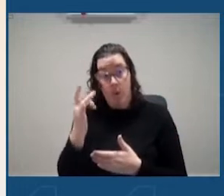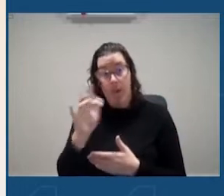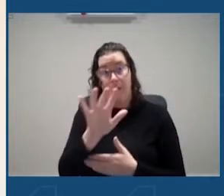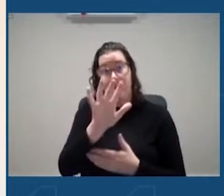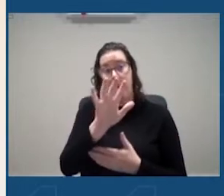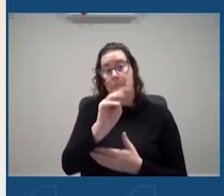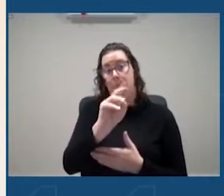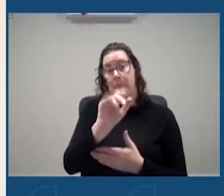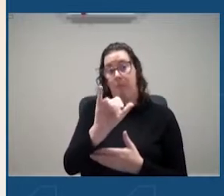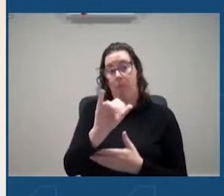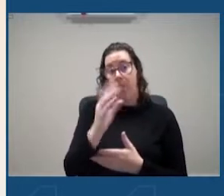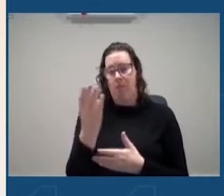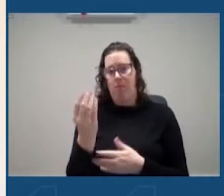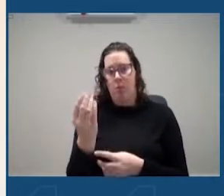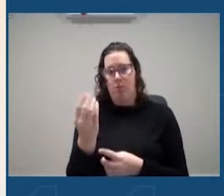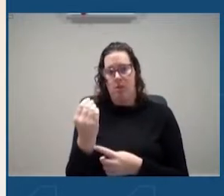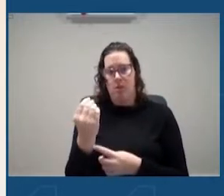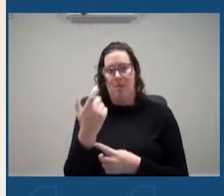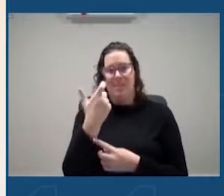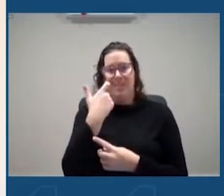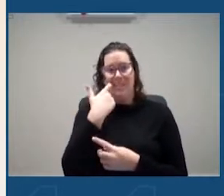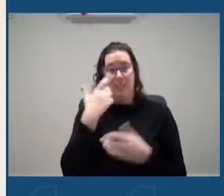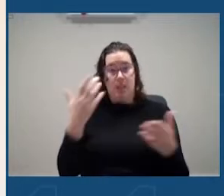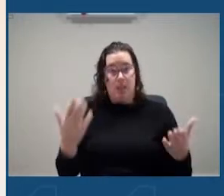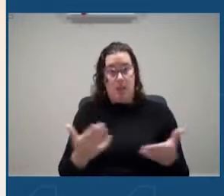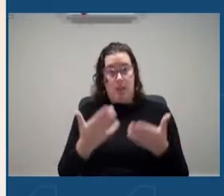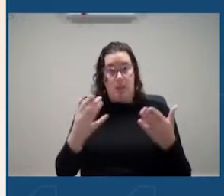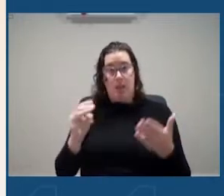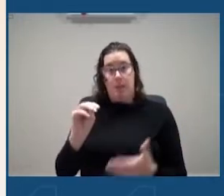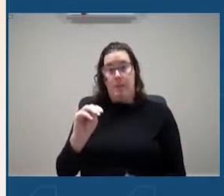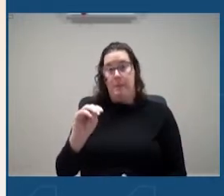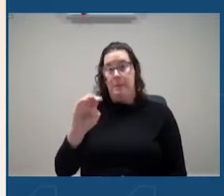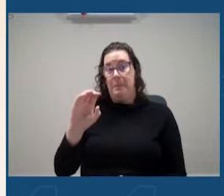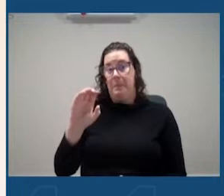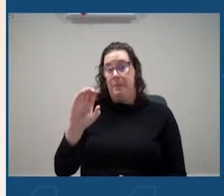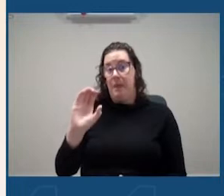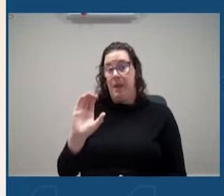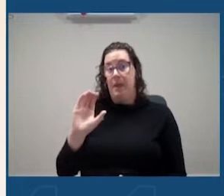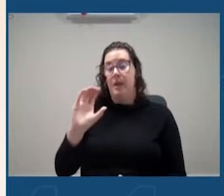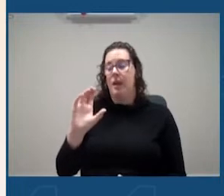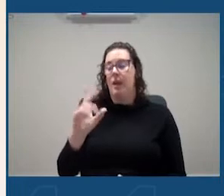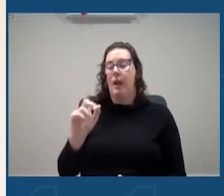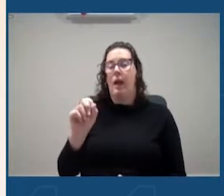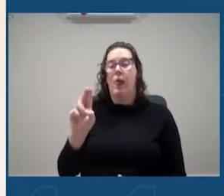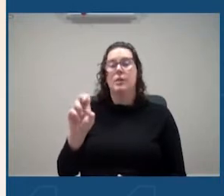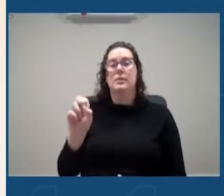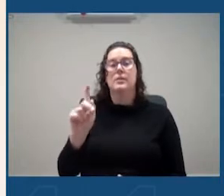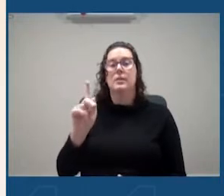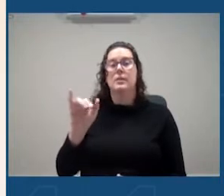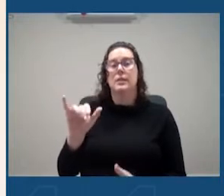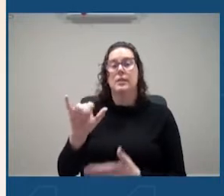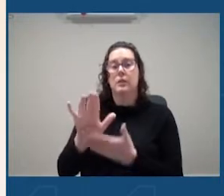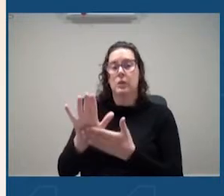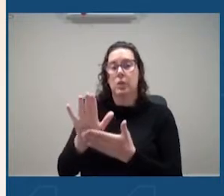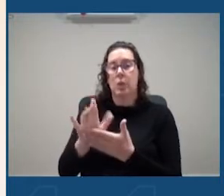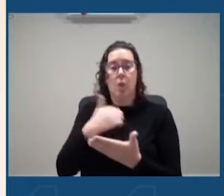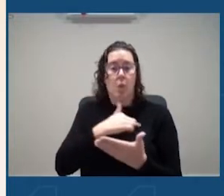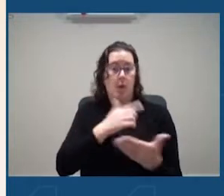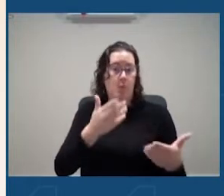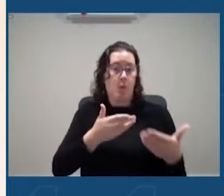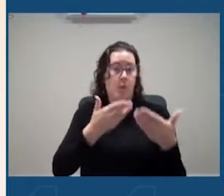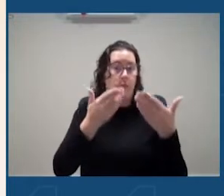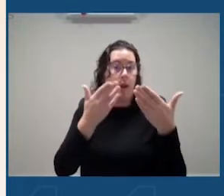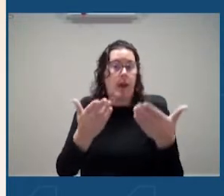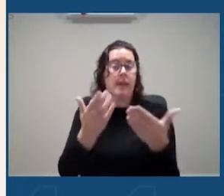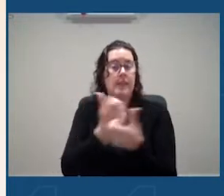5/14, here at Makowski School, we provided a safe haven for